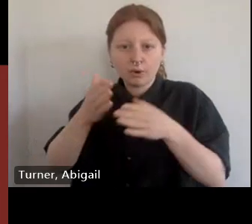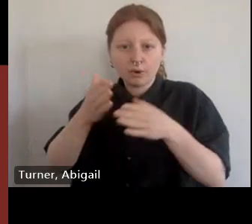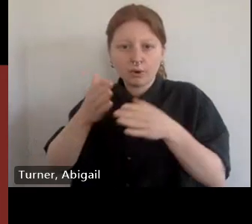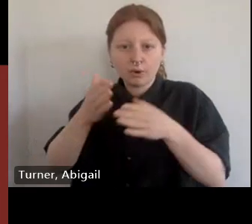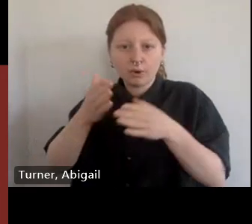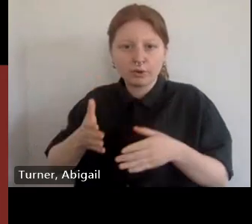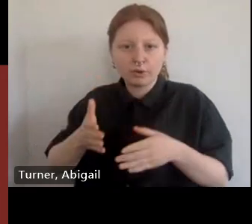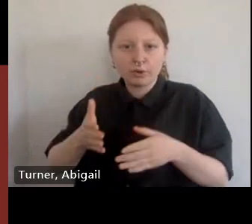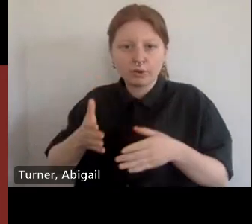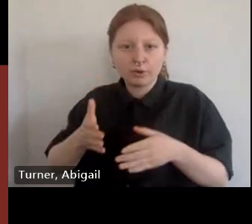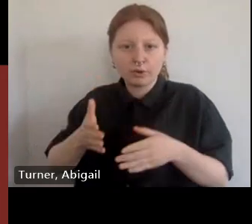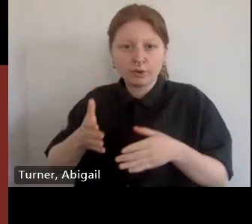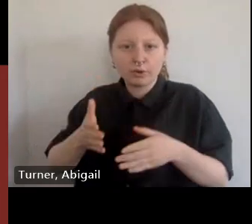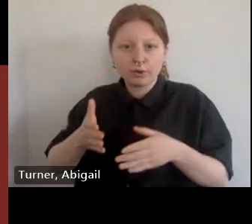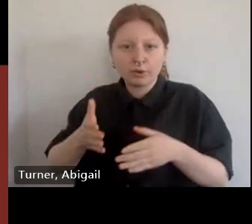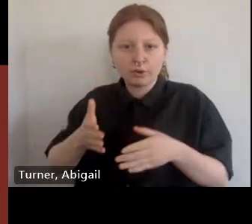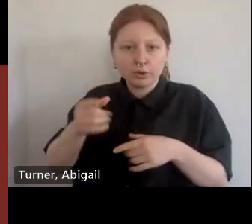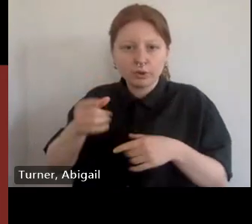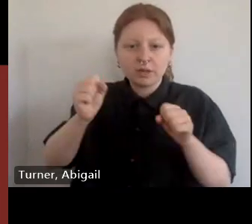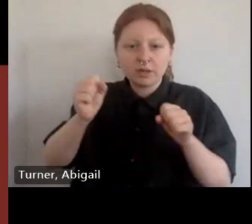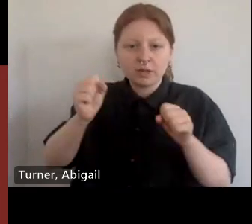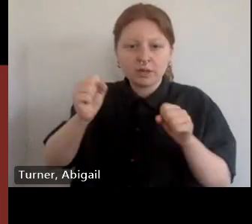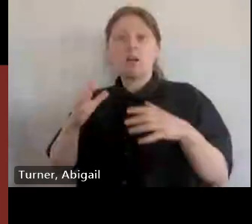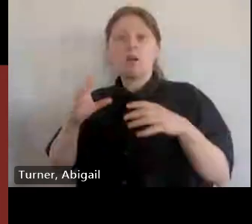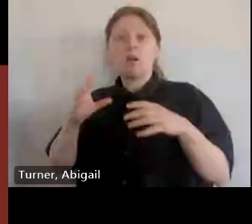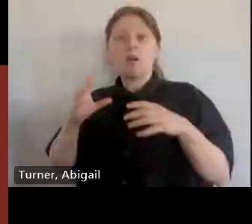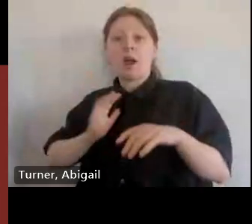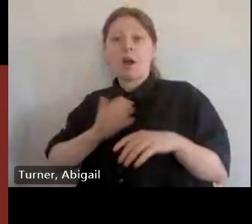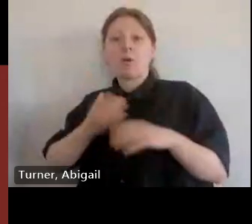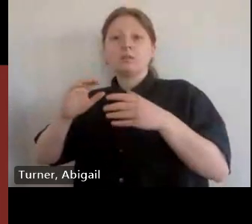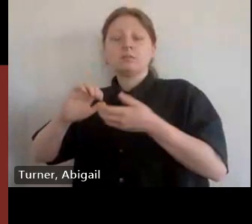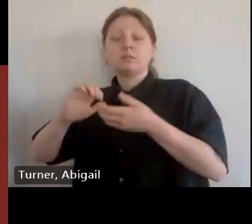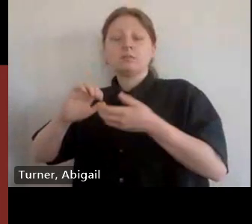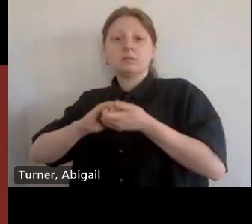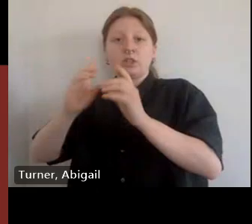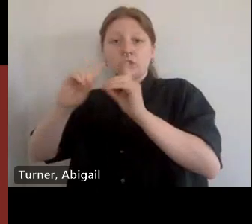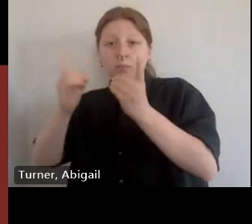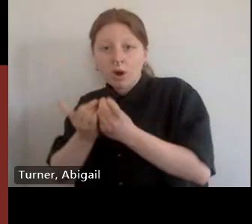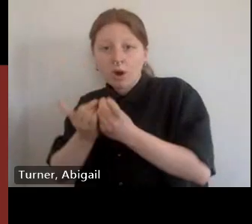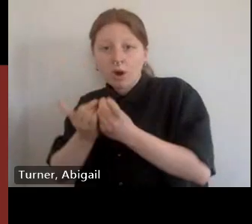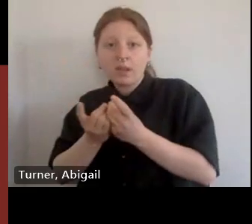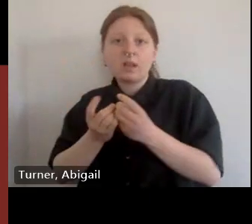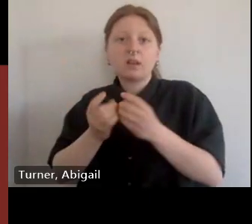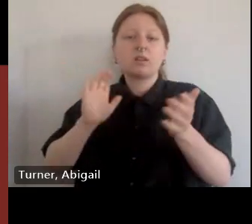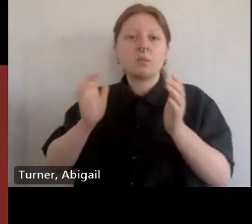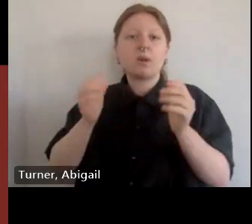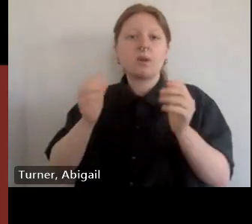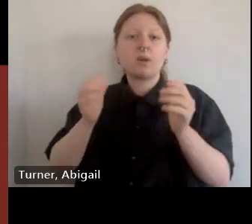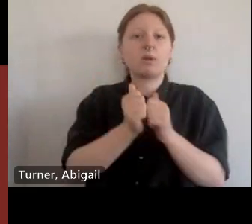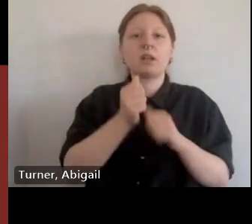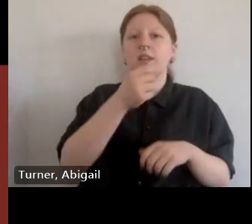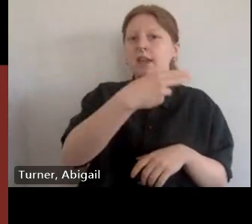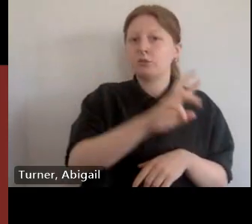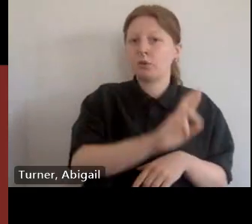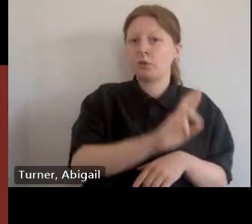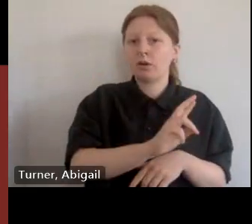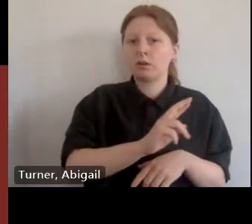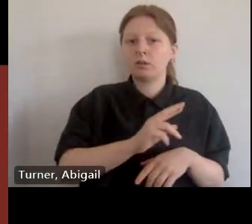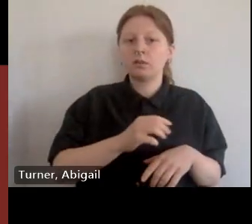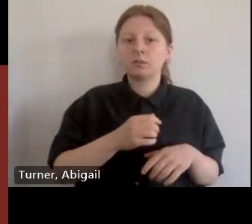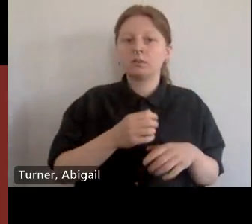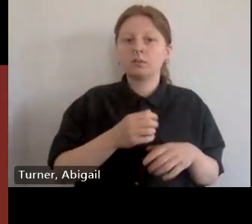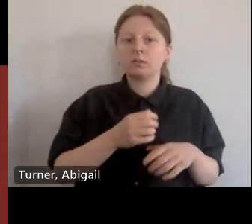and a partnerships department does versus a human resources department. So we both seek to create an